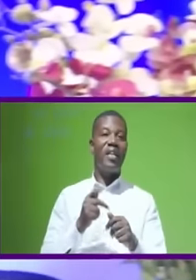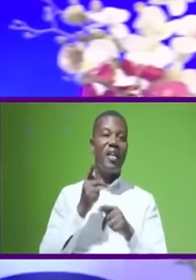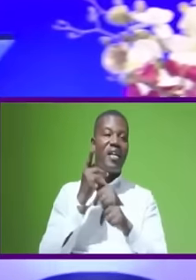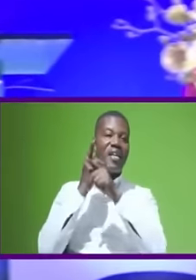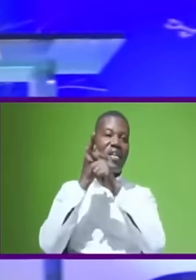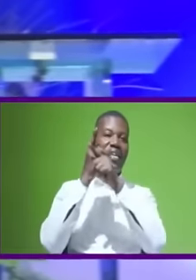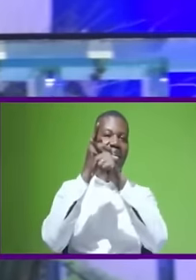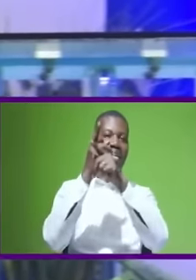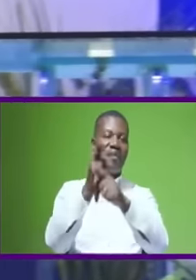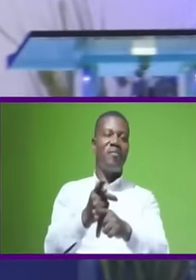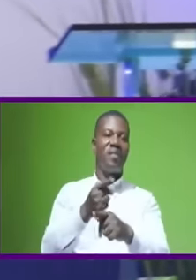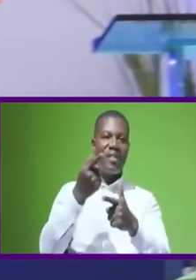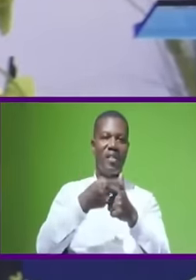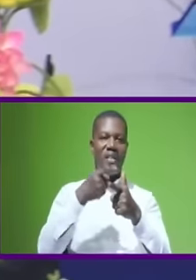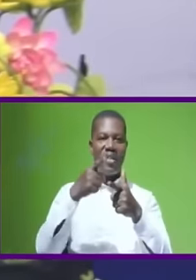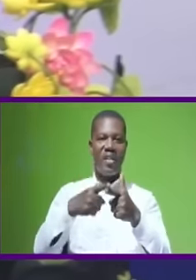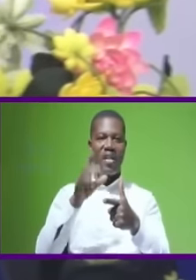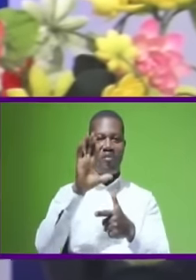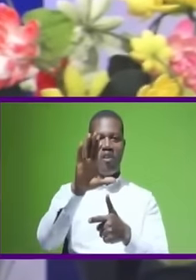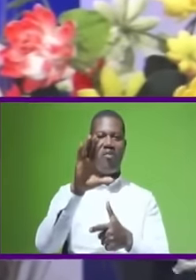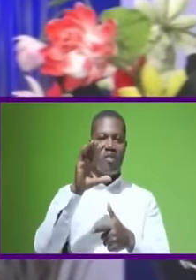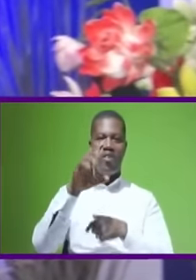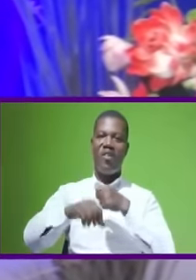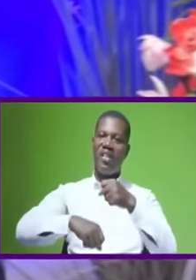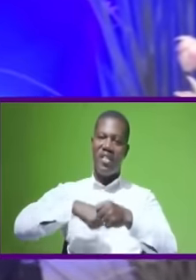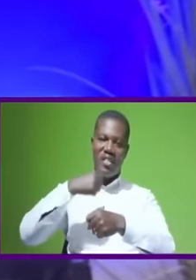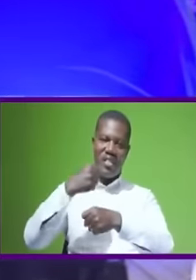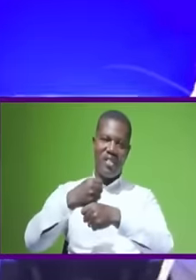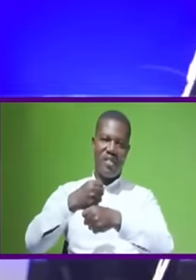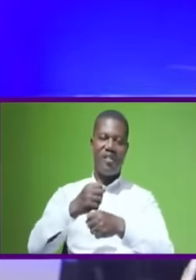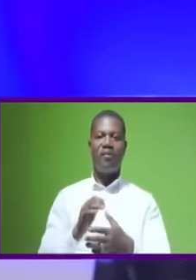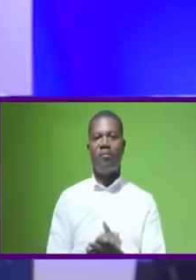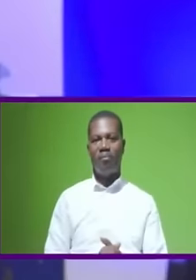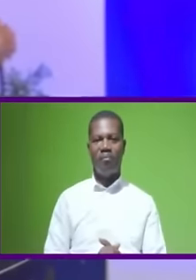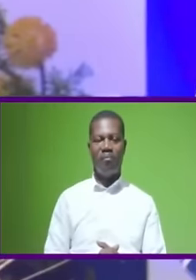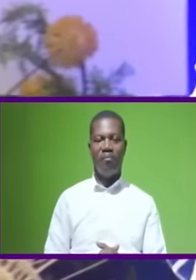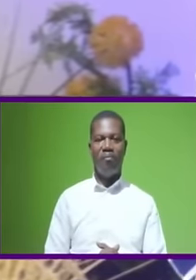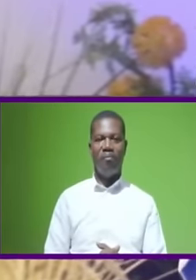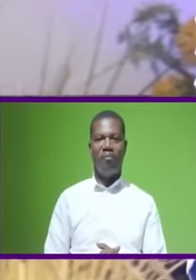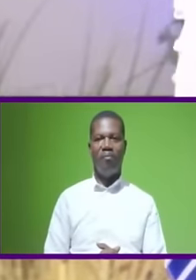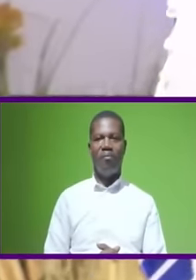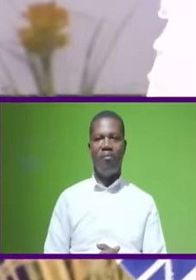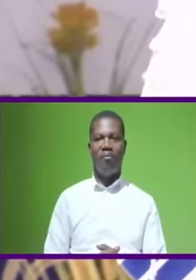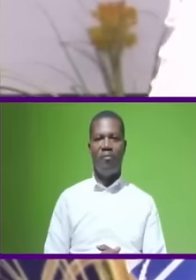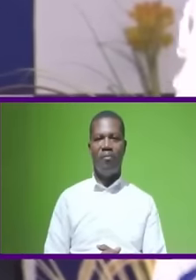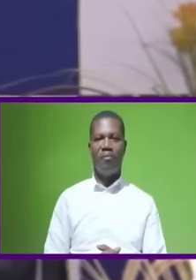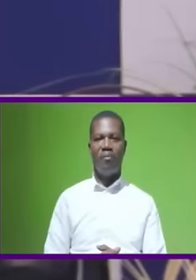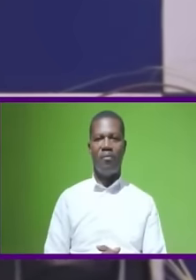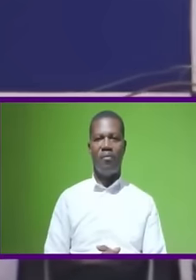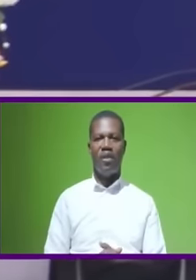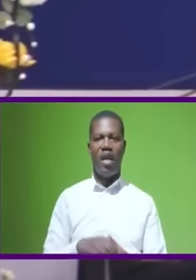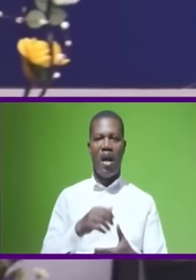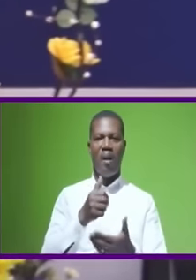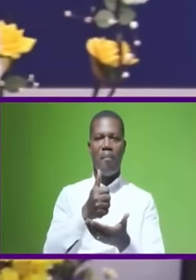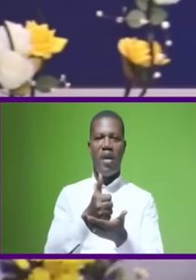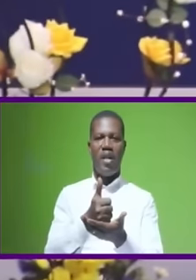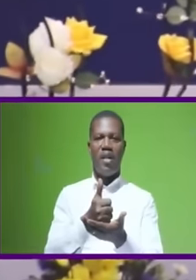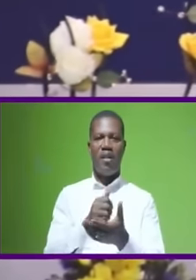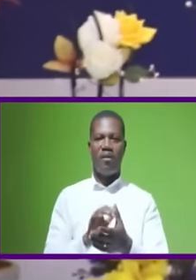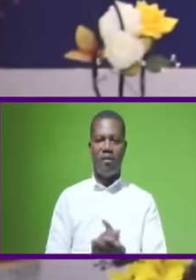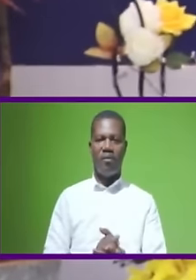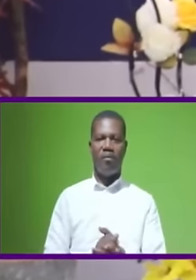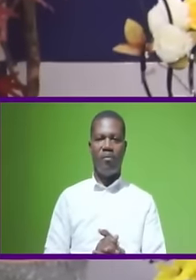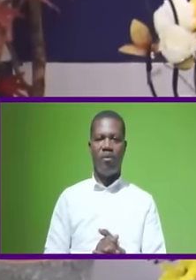the next 500 years. We shall be able to survive for the next 500 years. Amen. Amen.